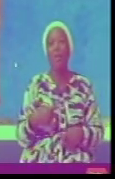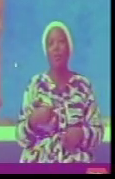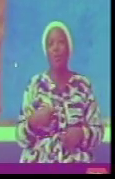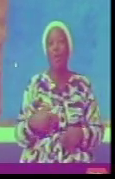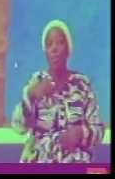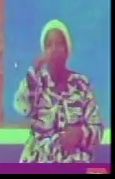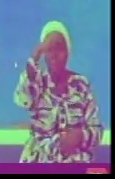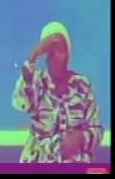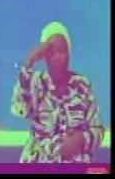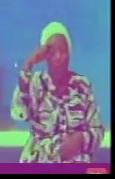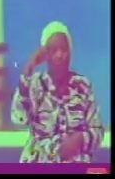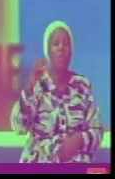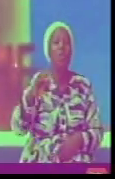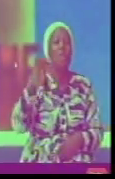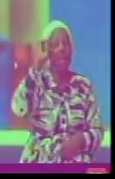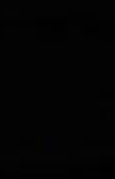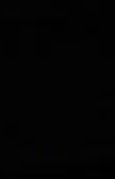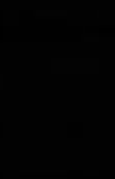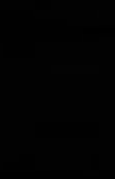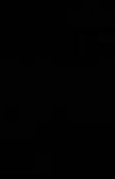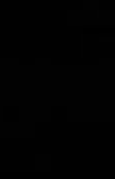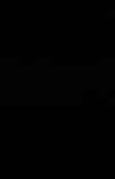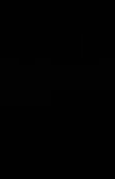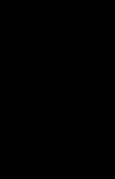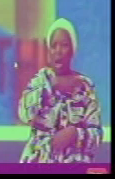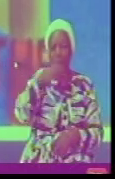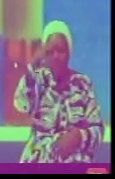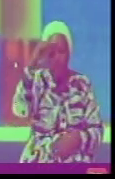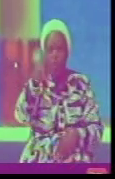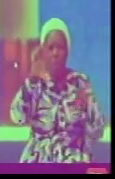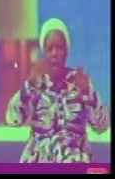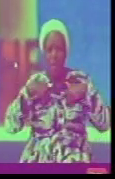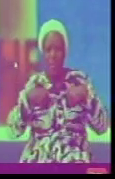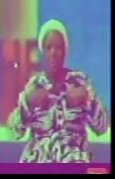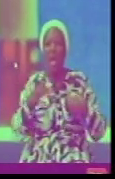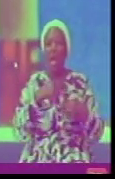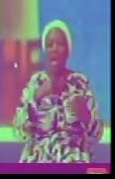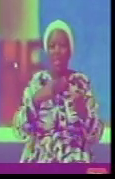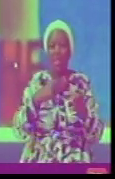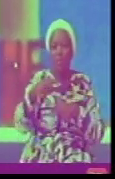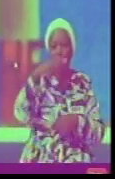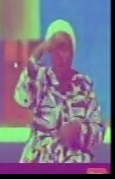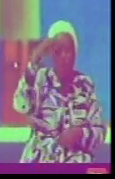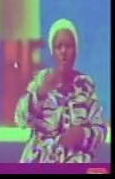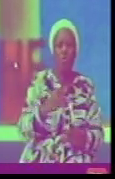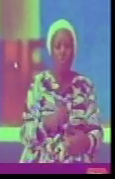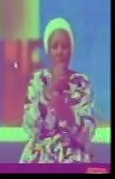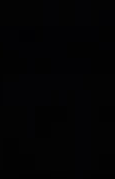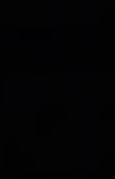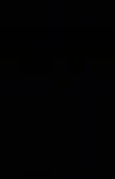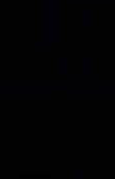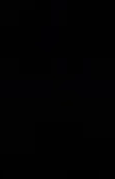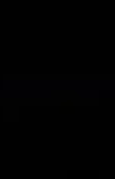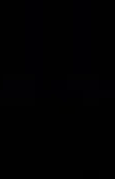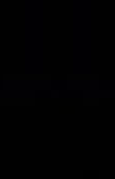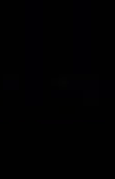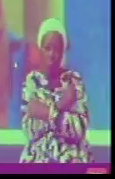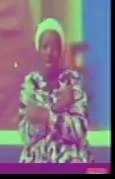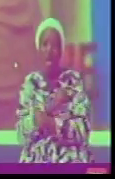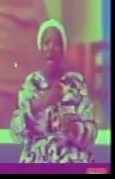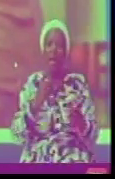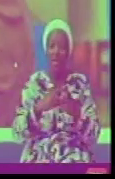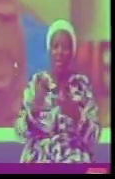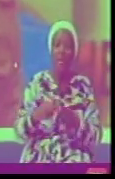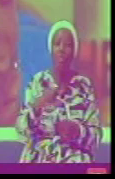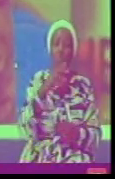of God. A transformation takes place in your life because he came, and because you accept,